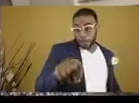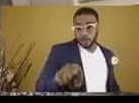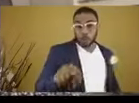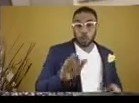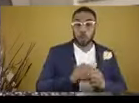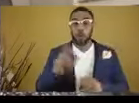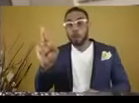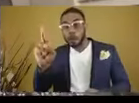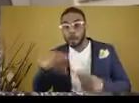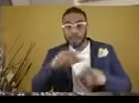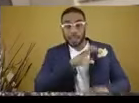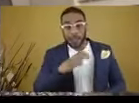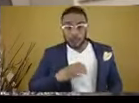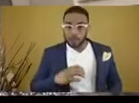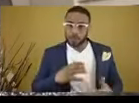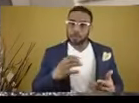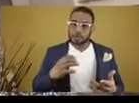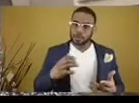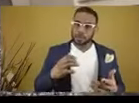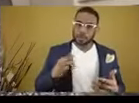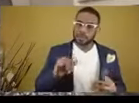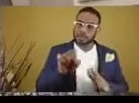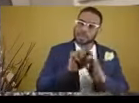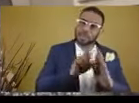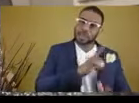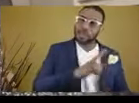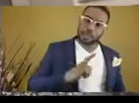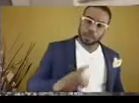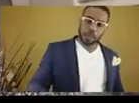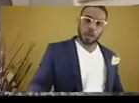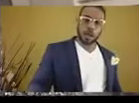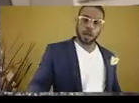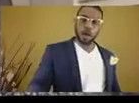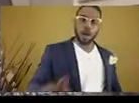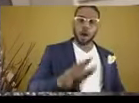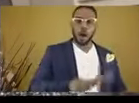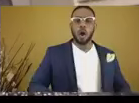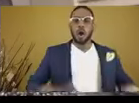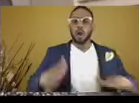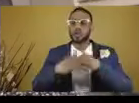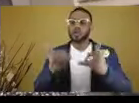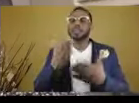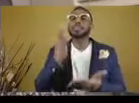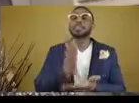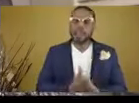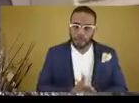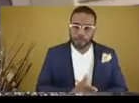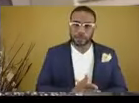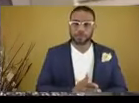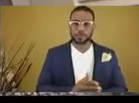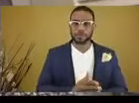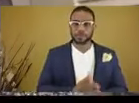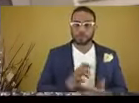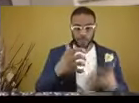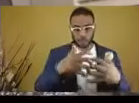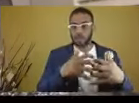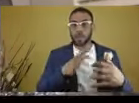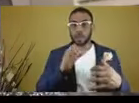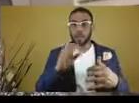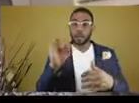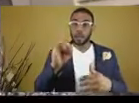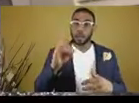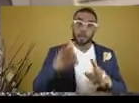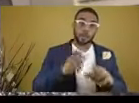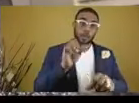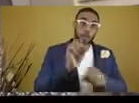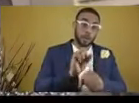in Congress and in state legislatures all across the country, trying to stop the machinery of democracy from